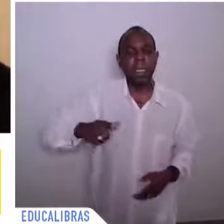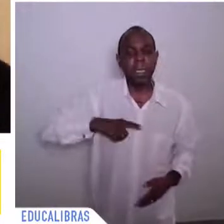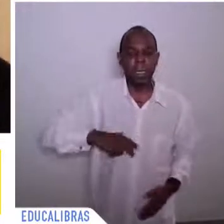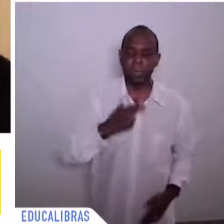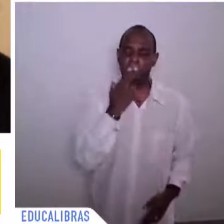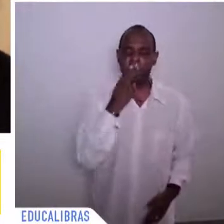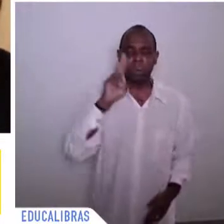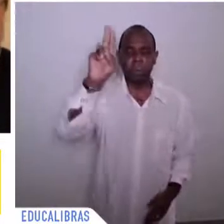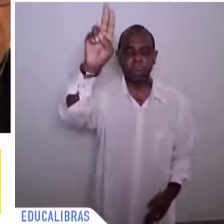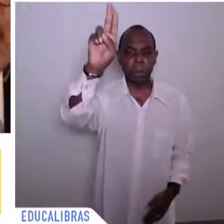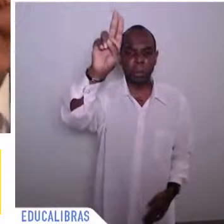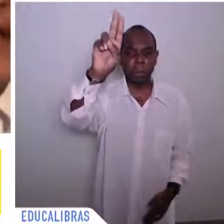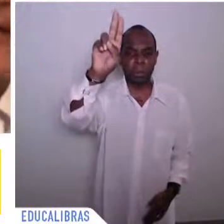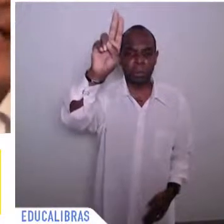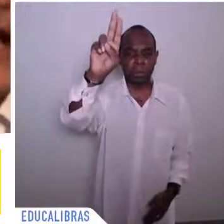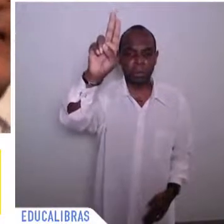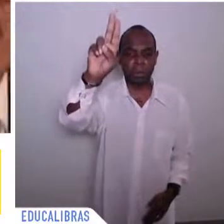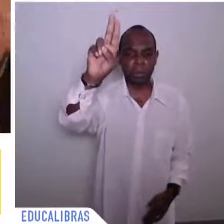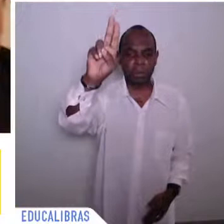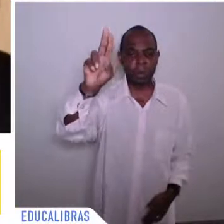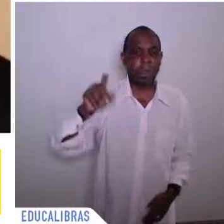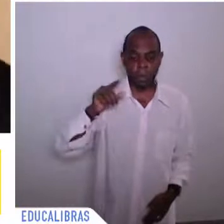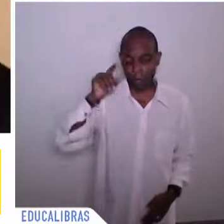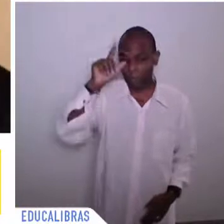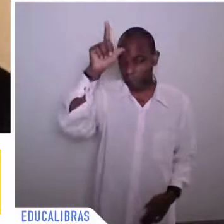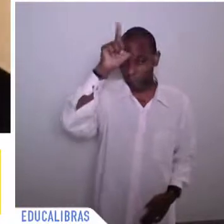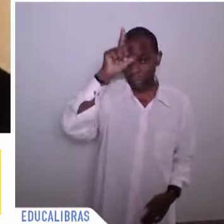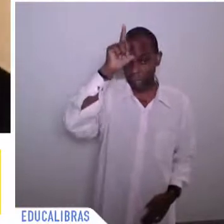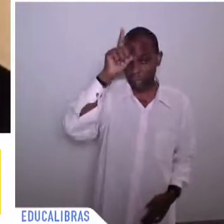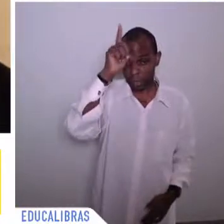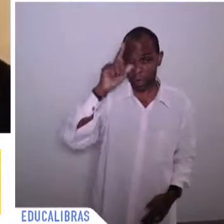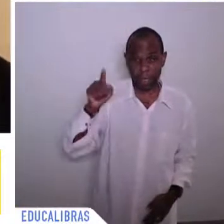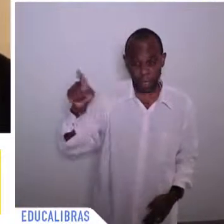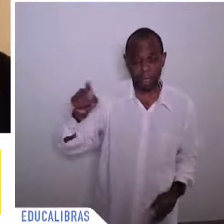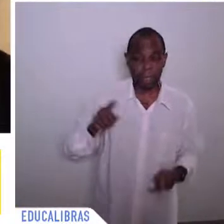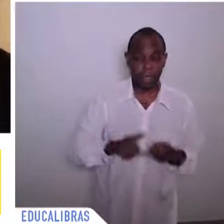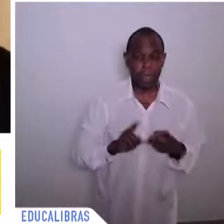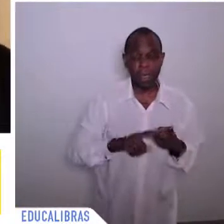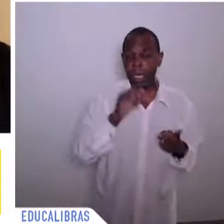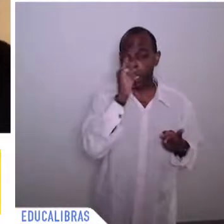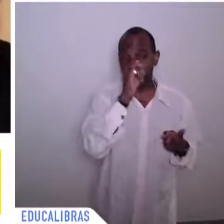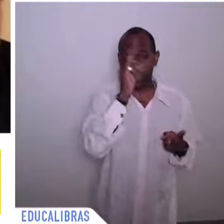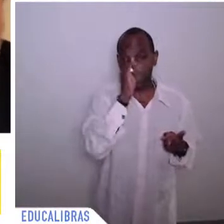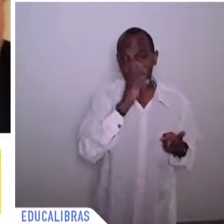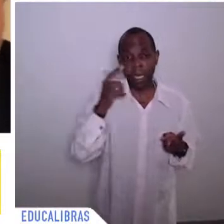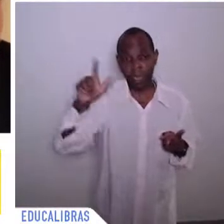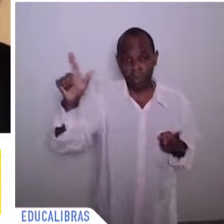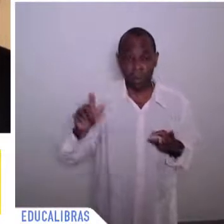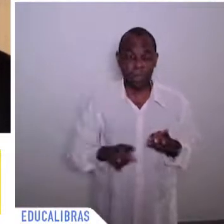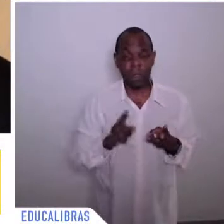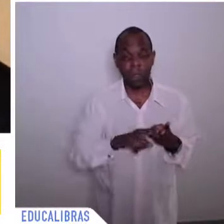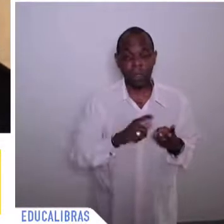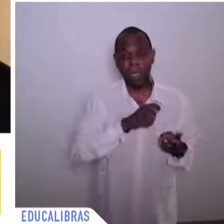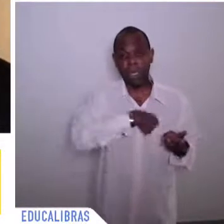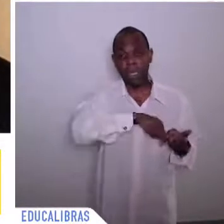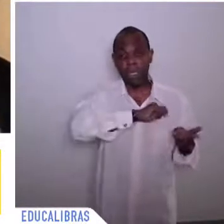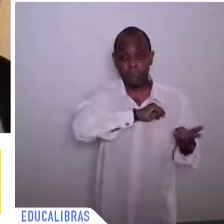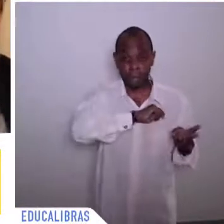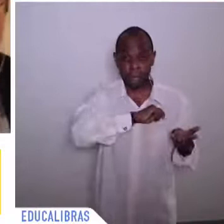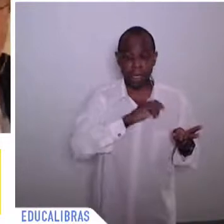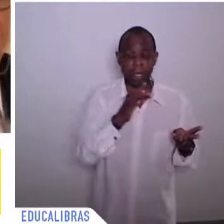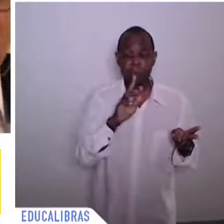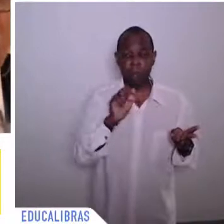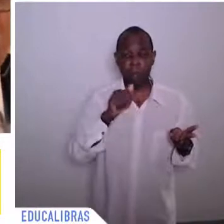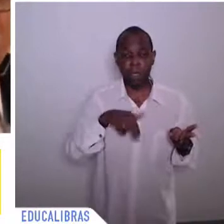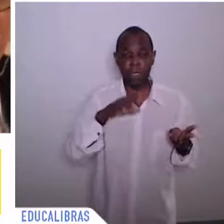authoritarian government with Hitler in Germany, Mussolini in Italy,